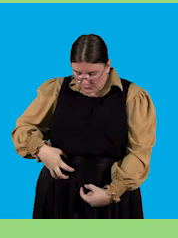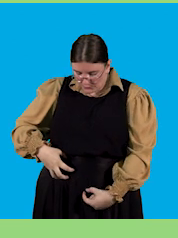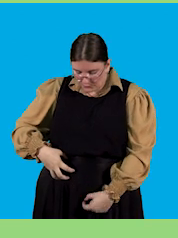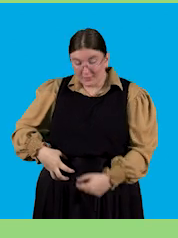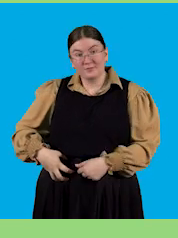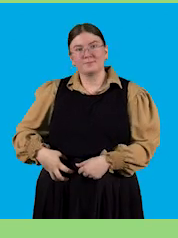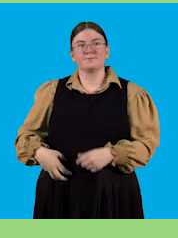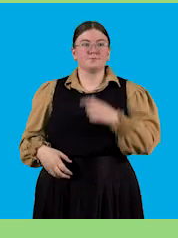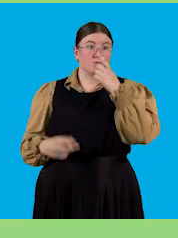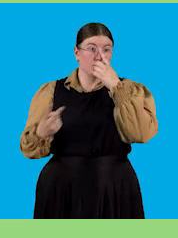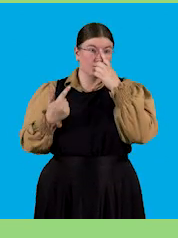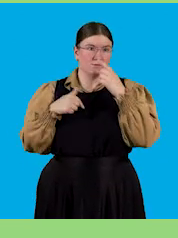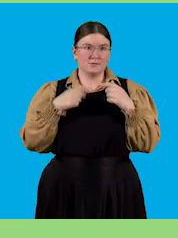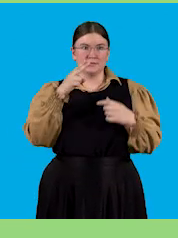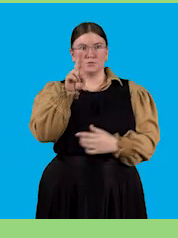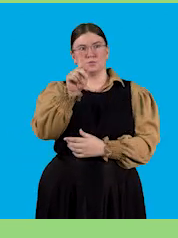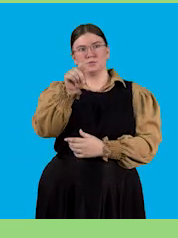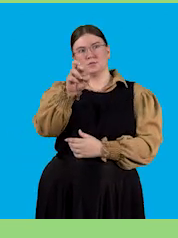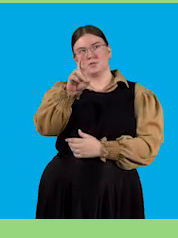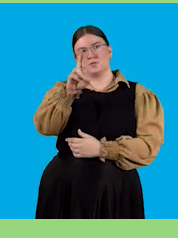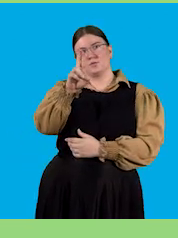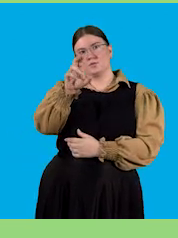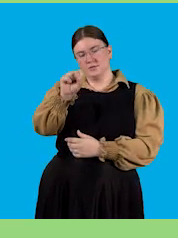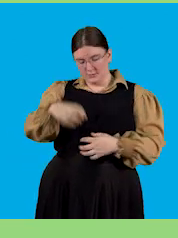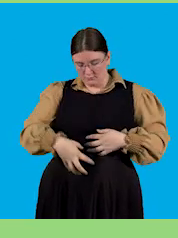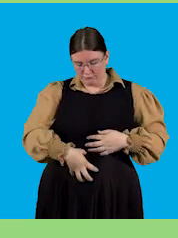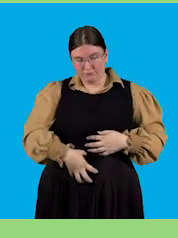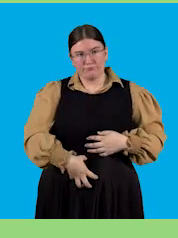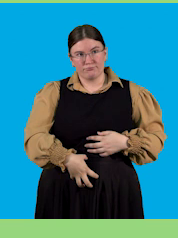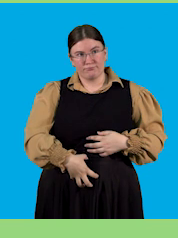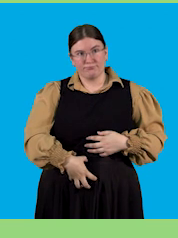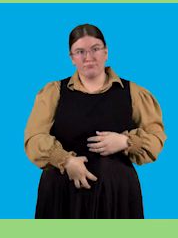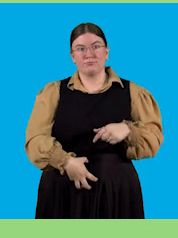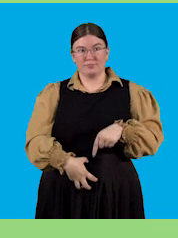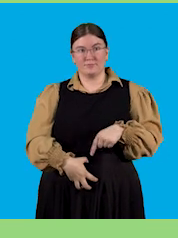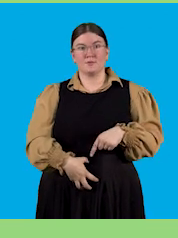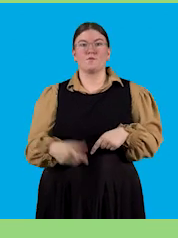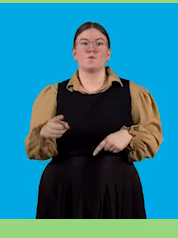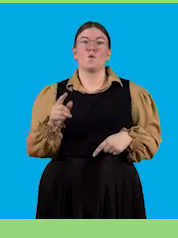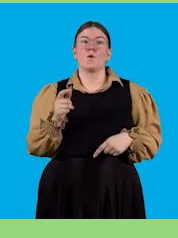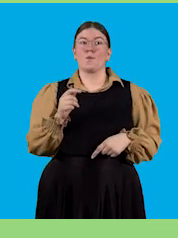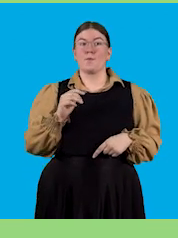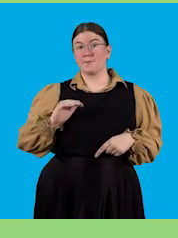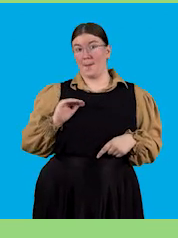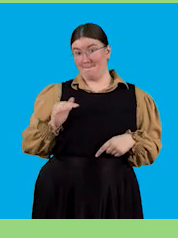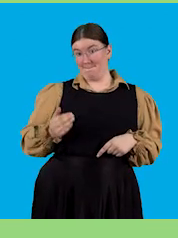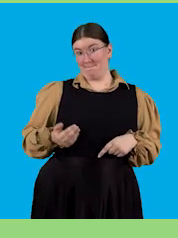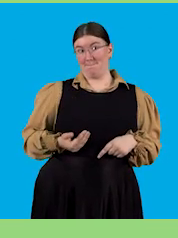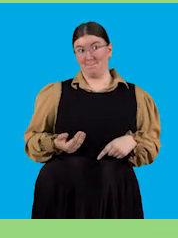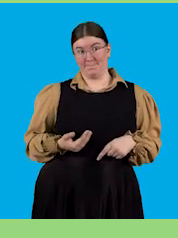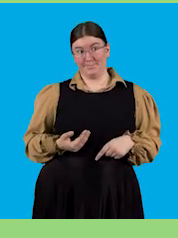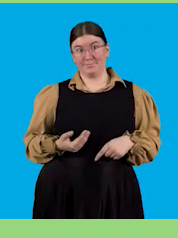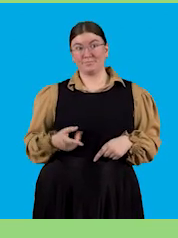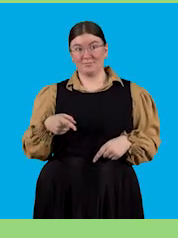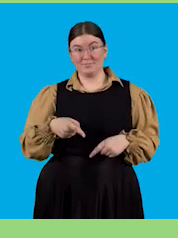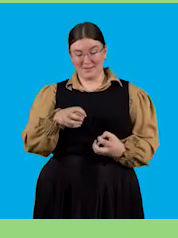We are also going to look at a uterus. This is a hollow muscular organ in the pelvic area of female mammals. And this is